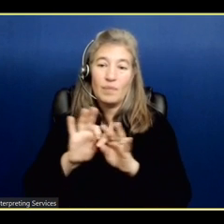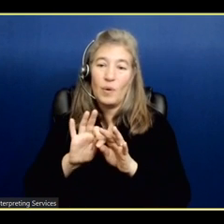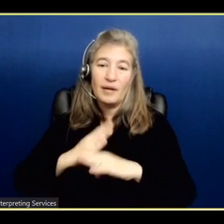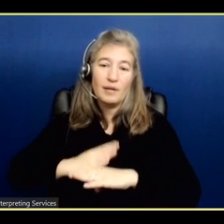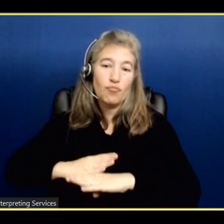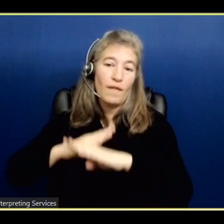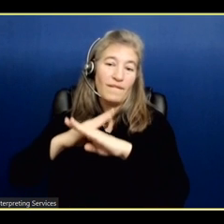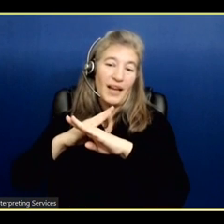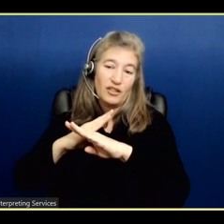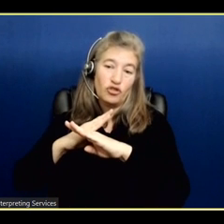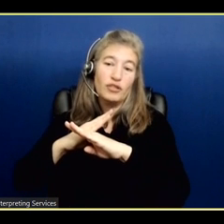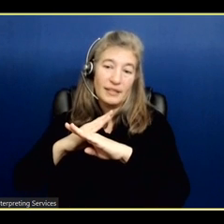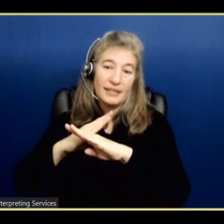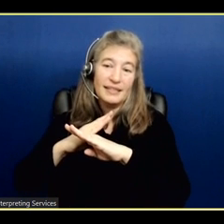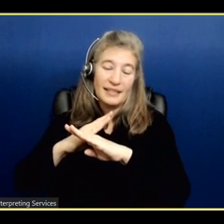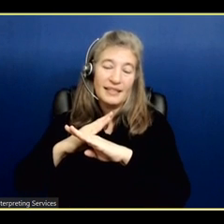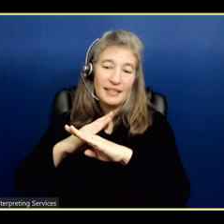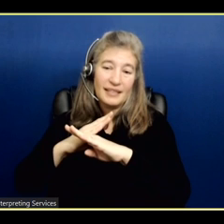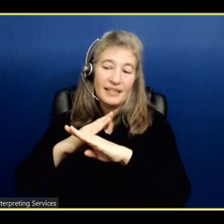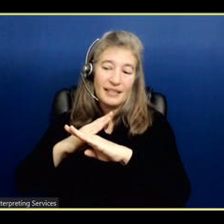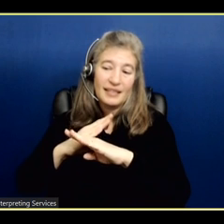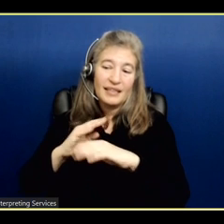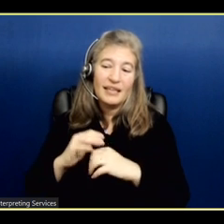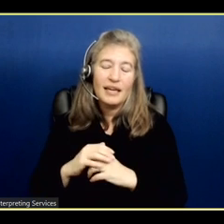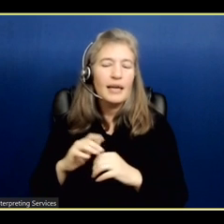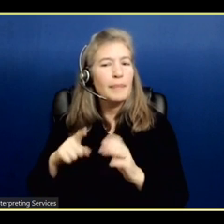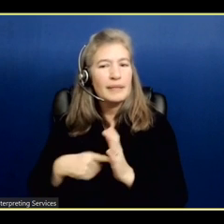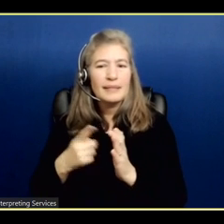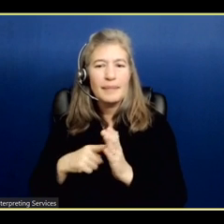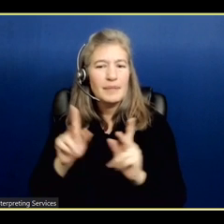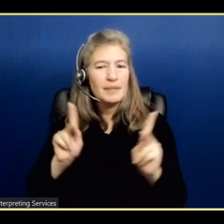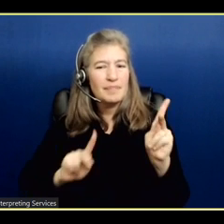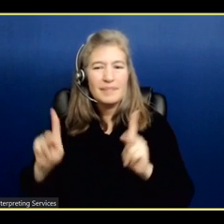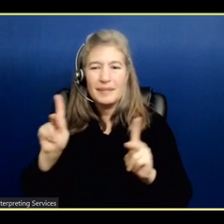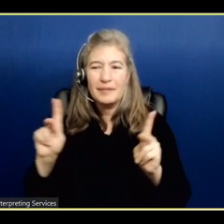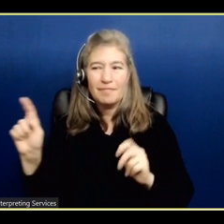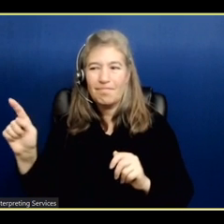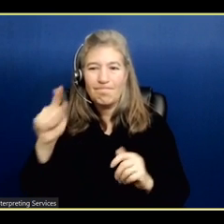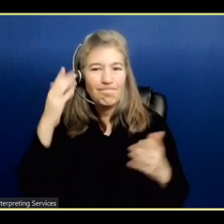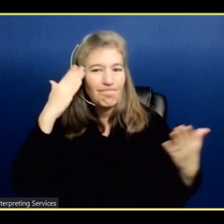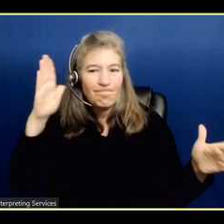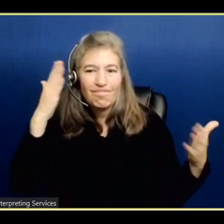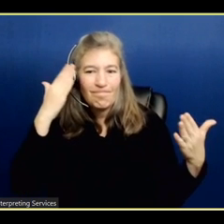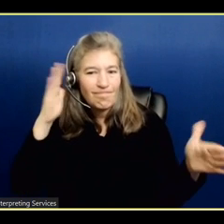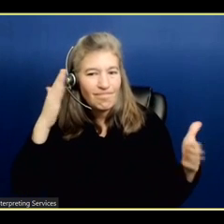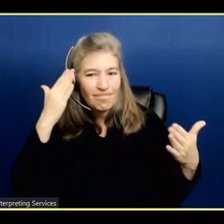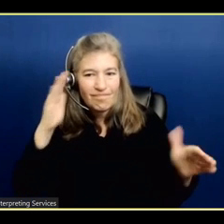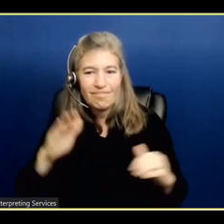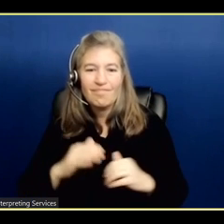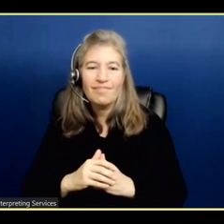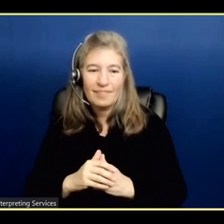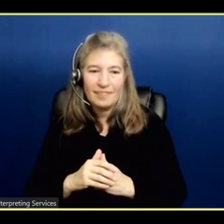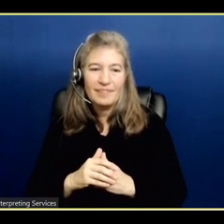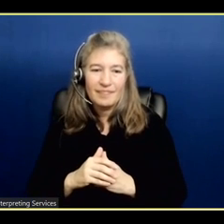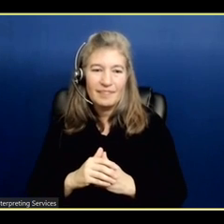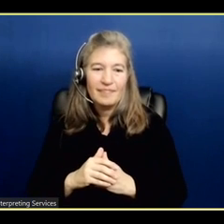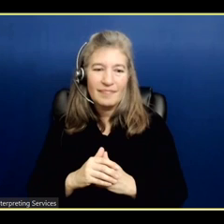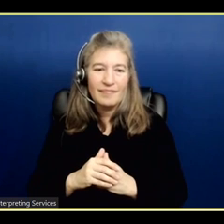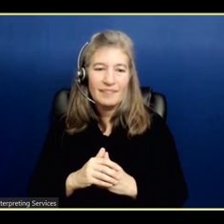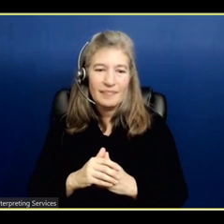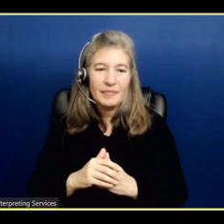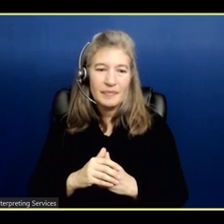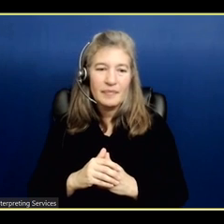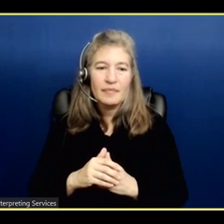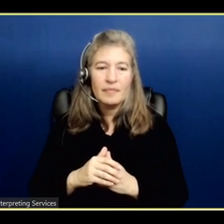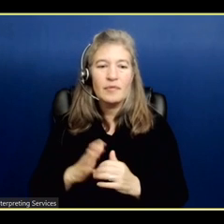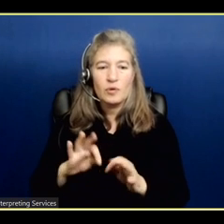our common humanity. So I just wanted to end with saying that common sense, goodwill, definitely art, and humanity are the